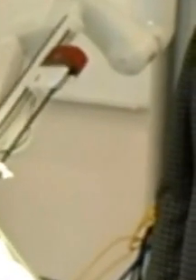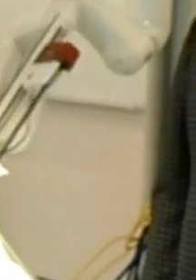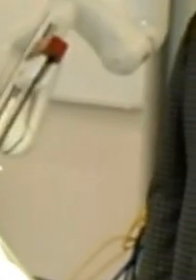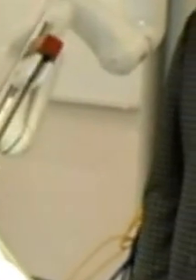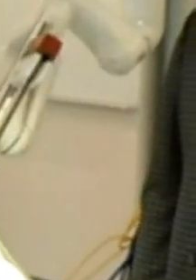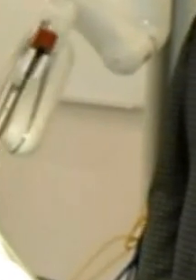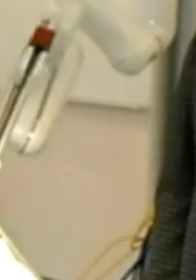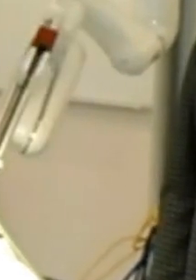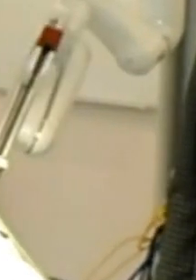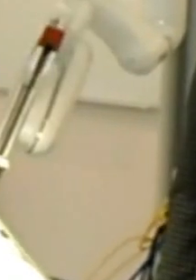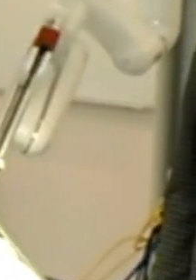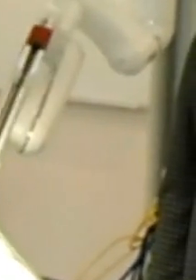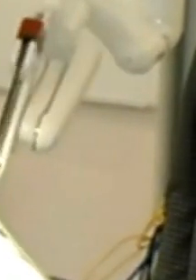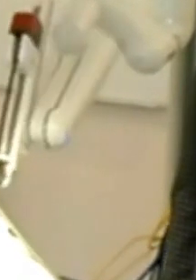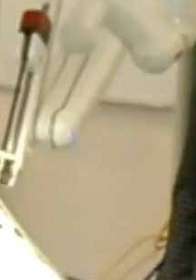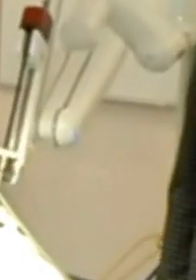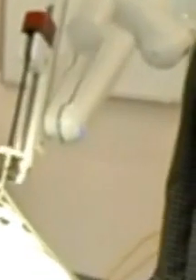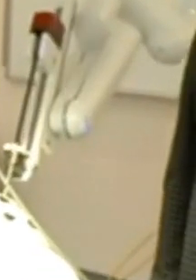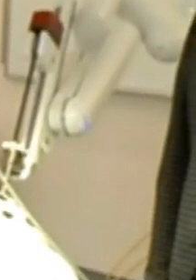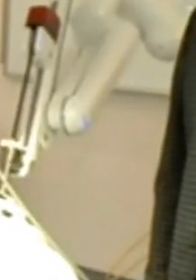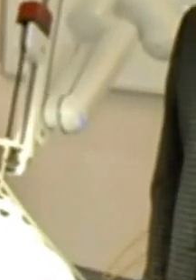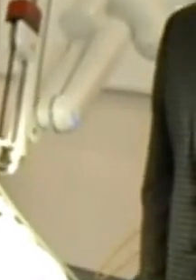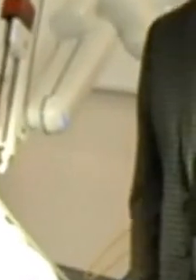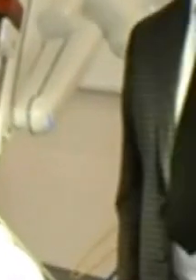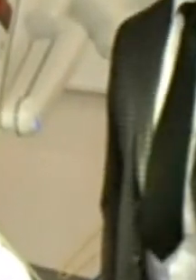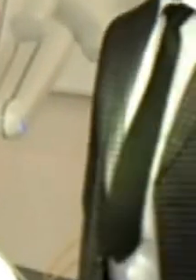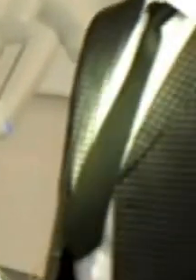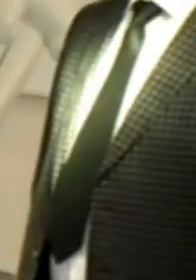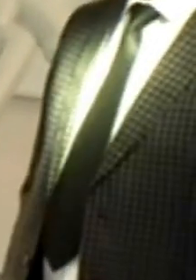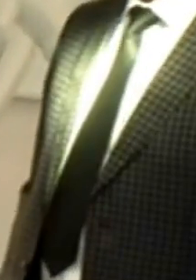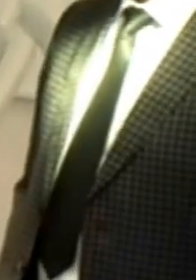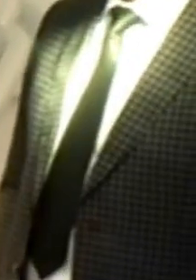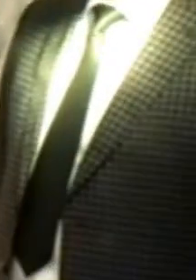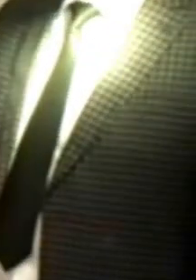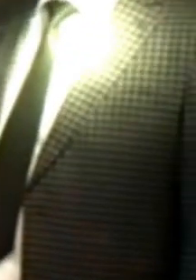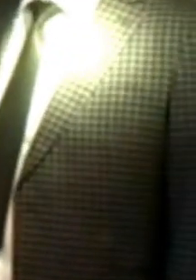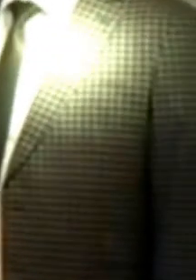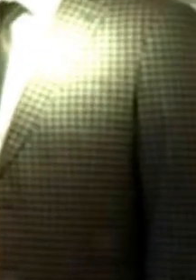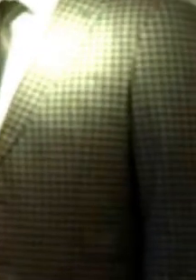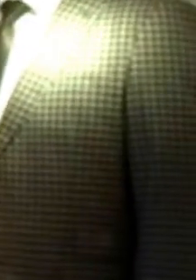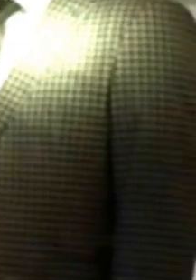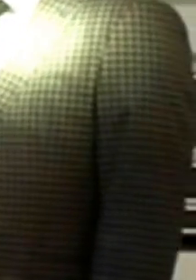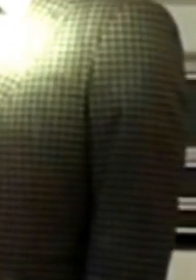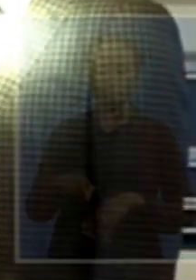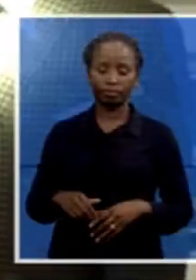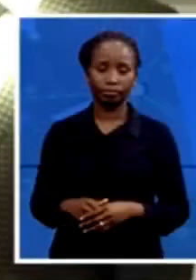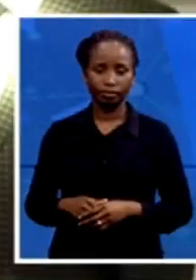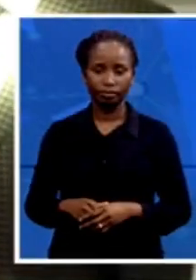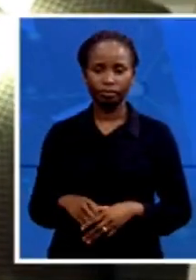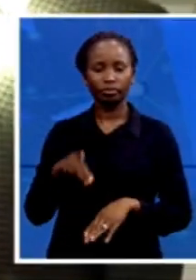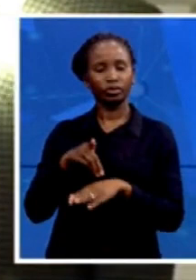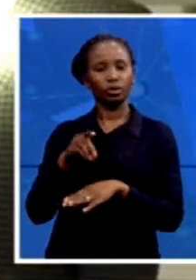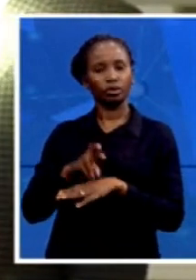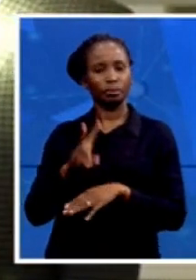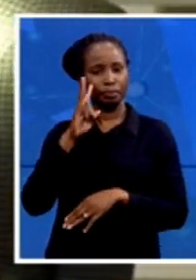Groote Schuur Hospital. Good morning, Doctor. Thank you very much for joining us. Doctor, we saw you a little bit earlier working